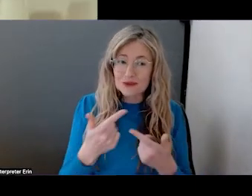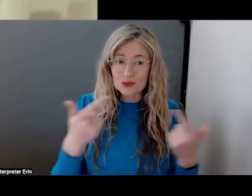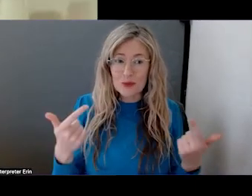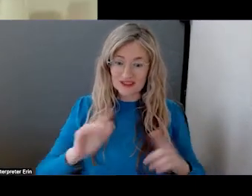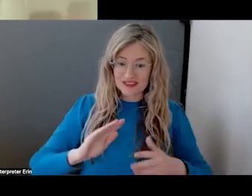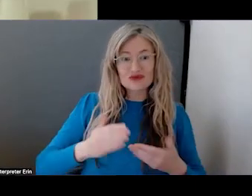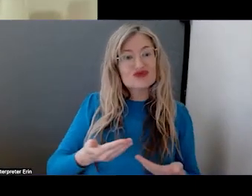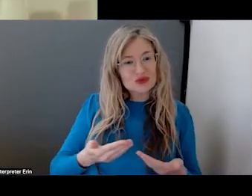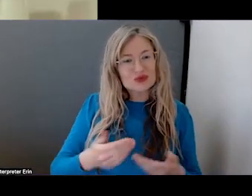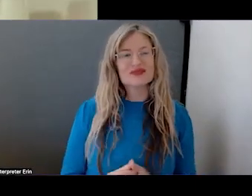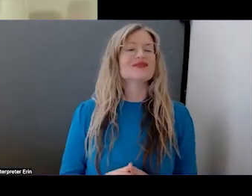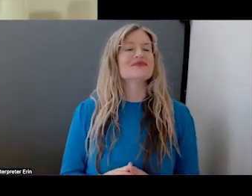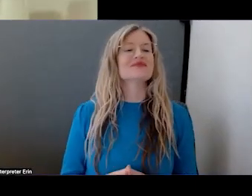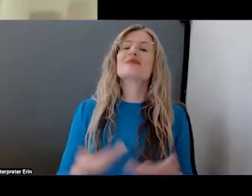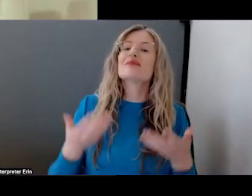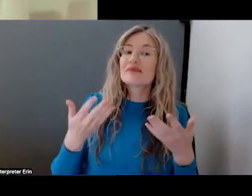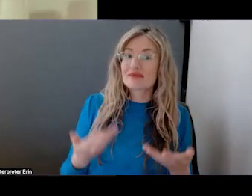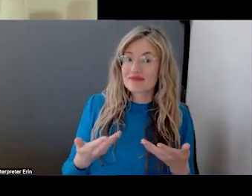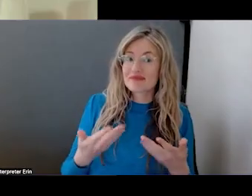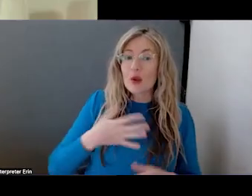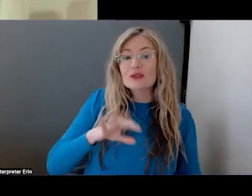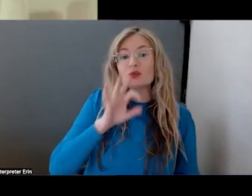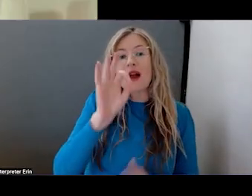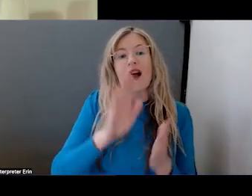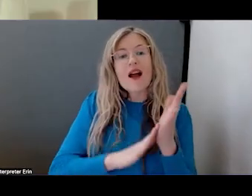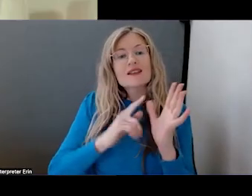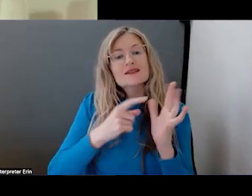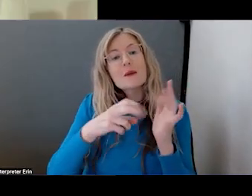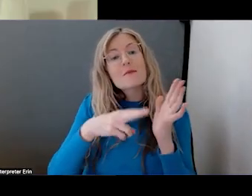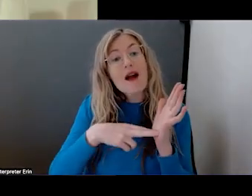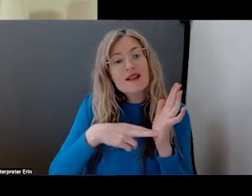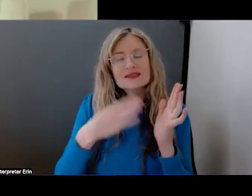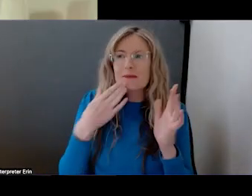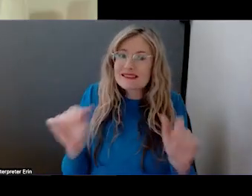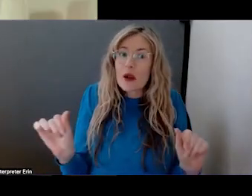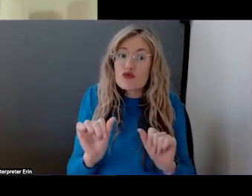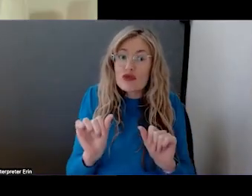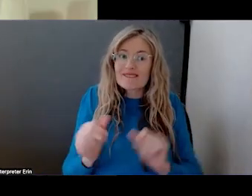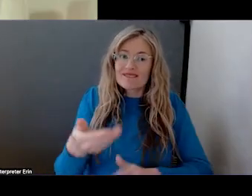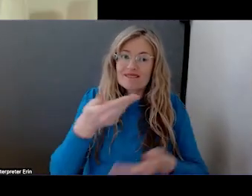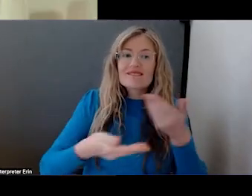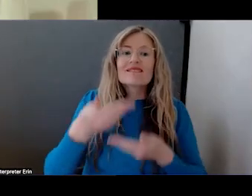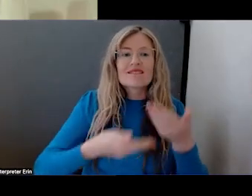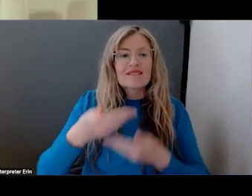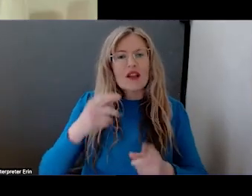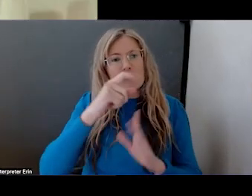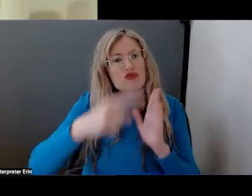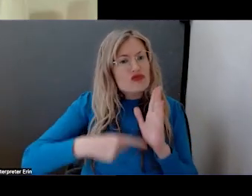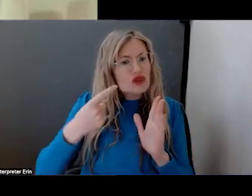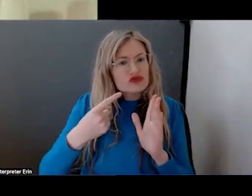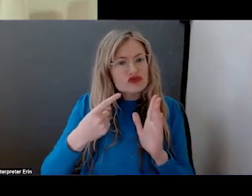introduction. Now, I would kindly ask Martin to tell us briefly about the project that